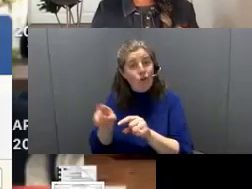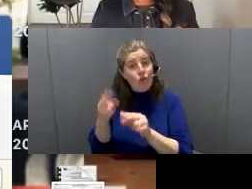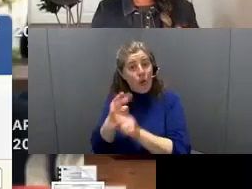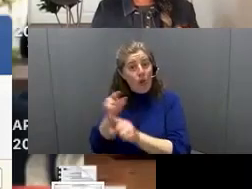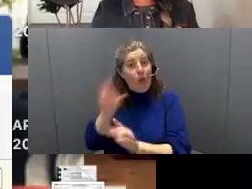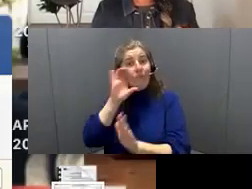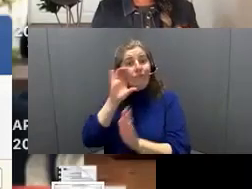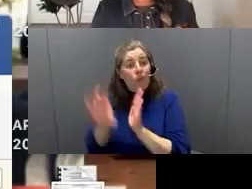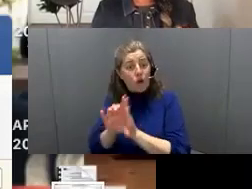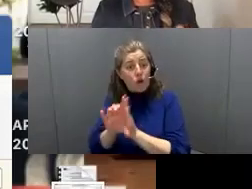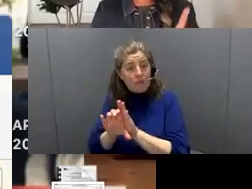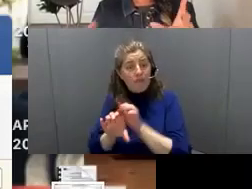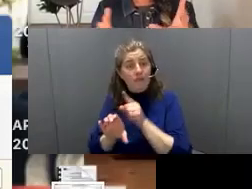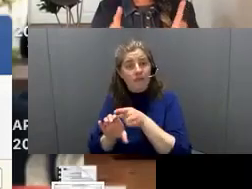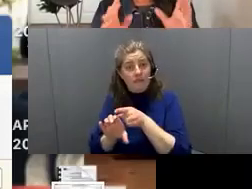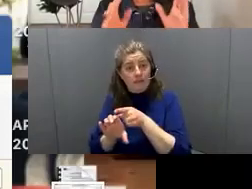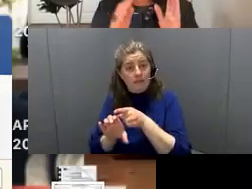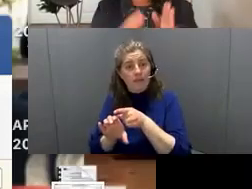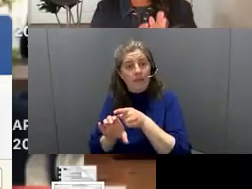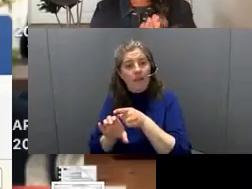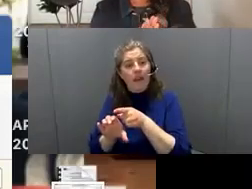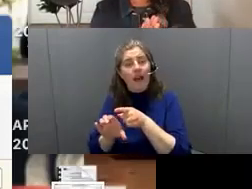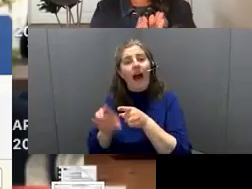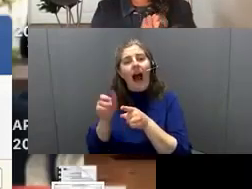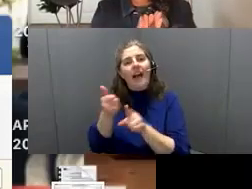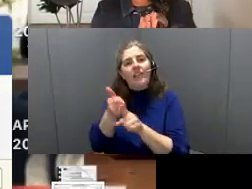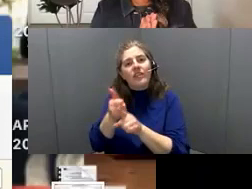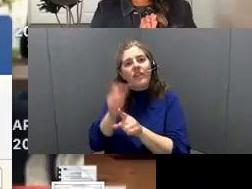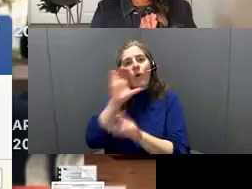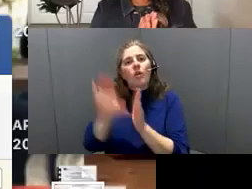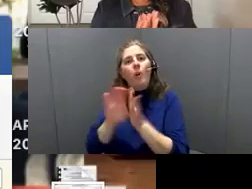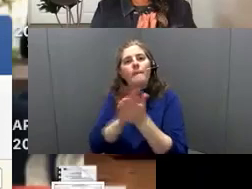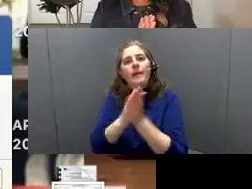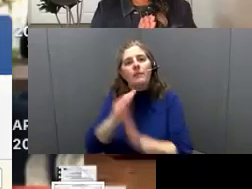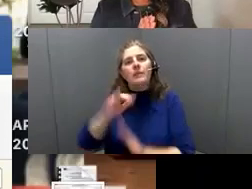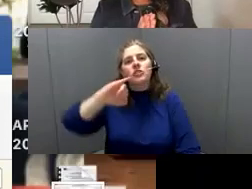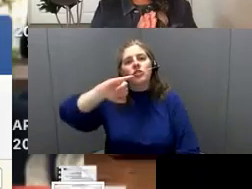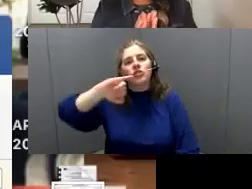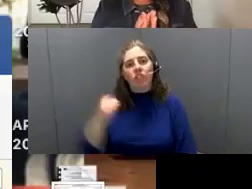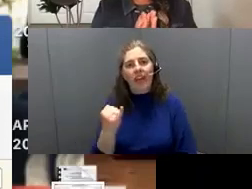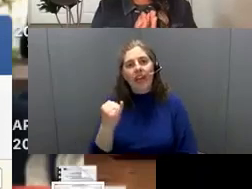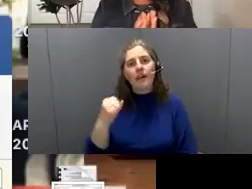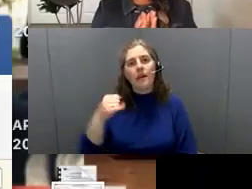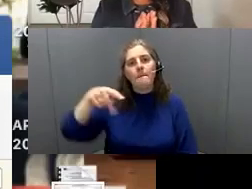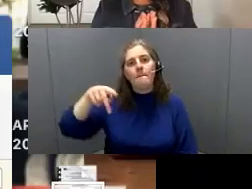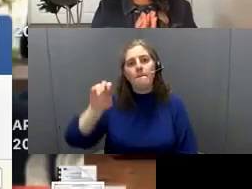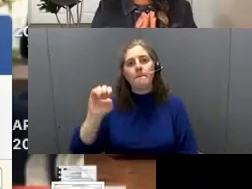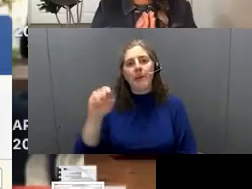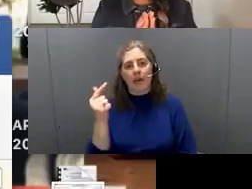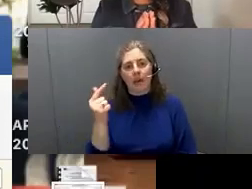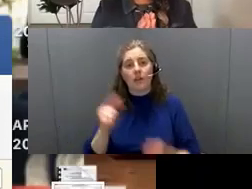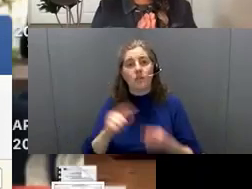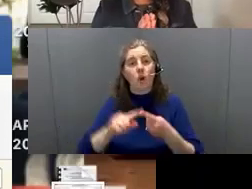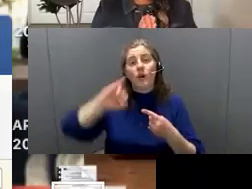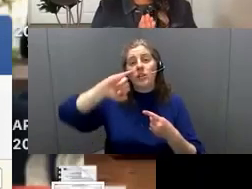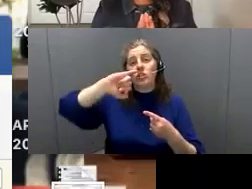photos and I make them into JPEG, JPG, or JPG,